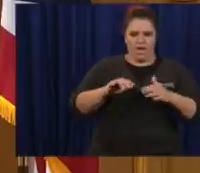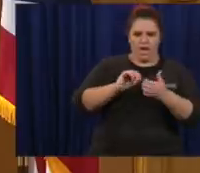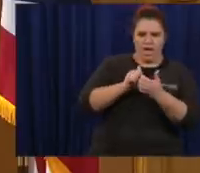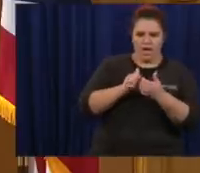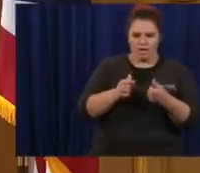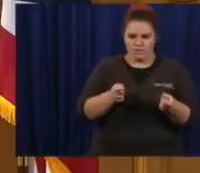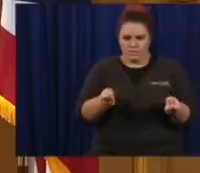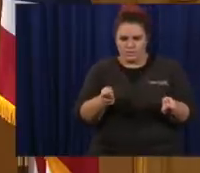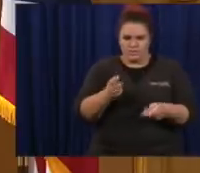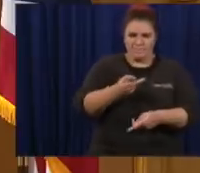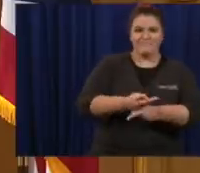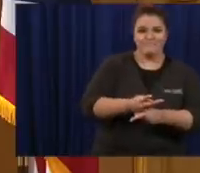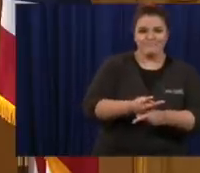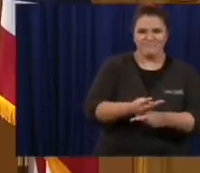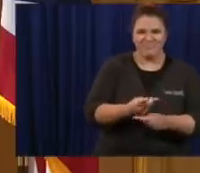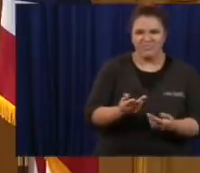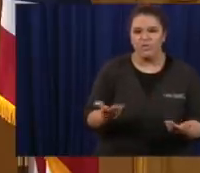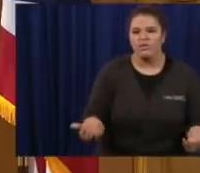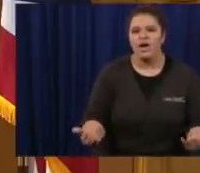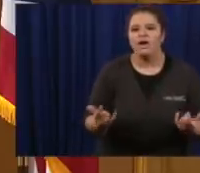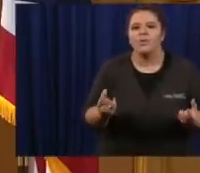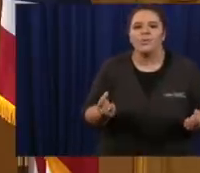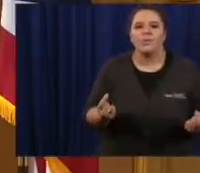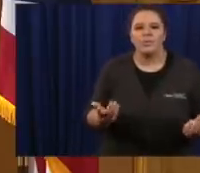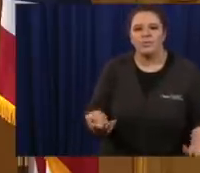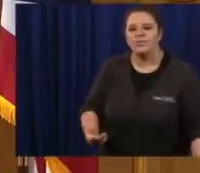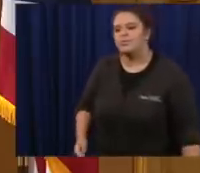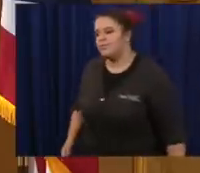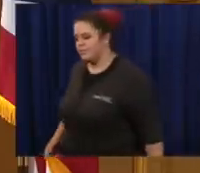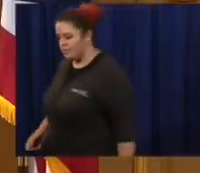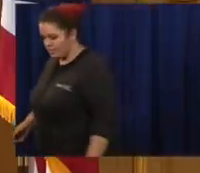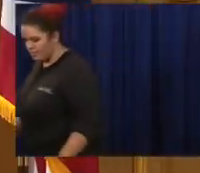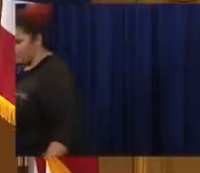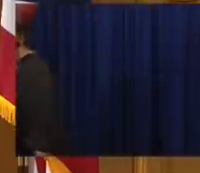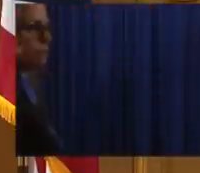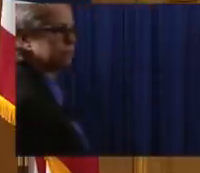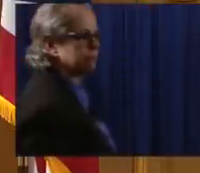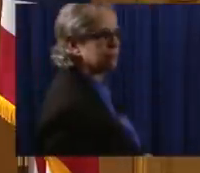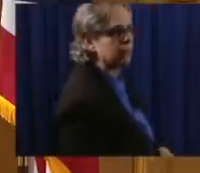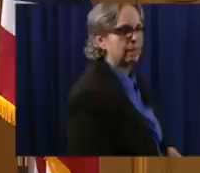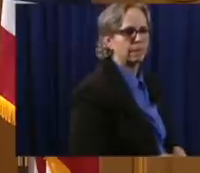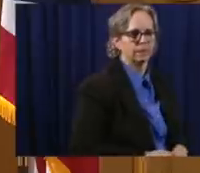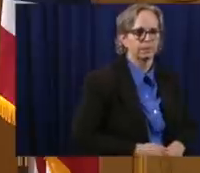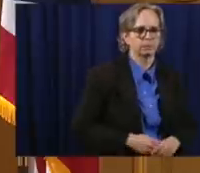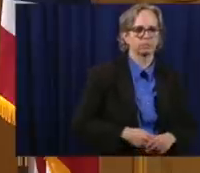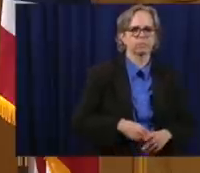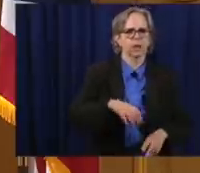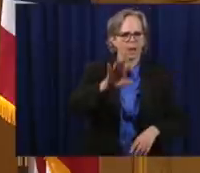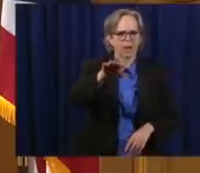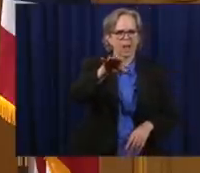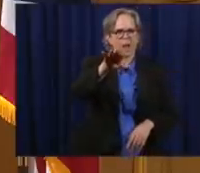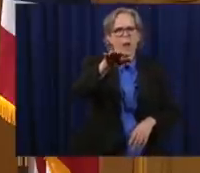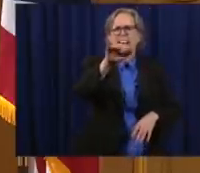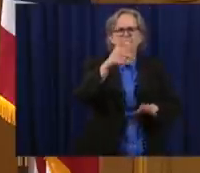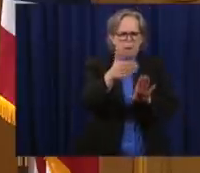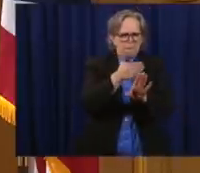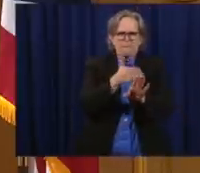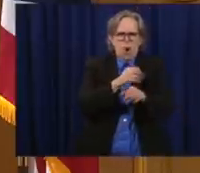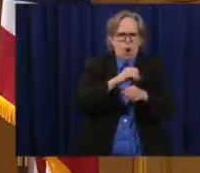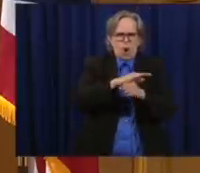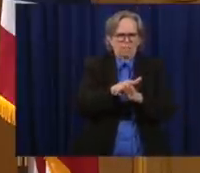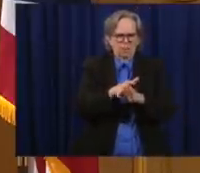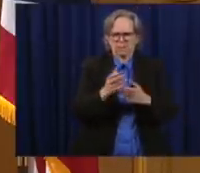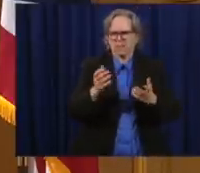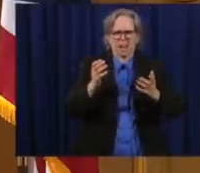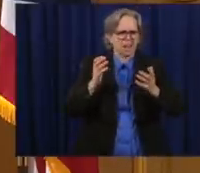think always, even before the coronavirus, customers employees have always been able to blow the